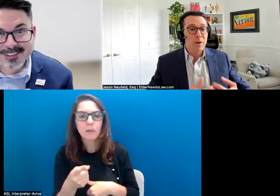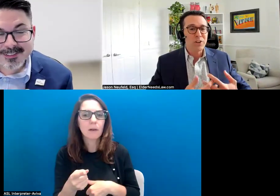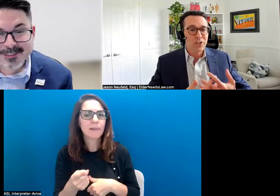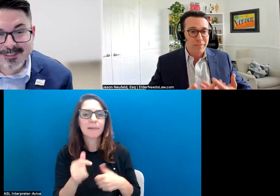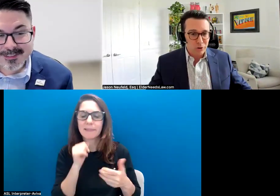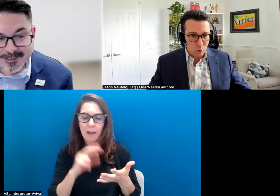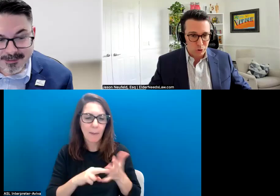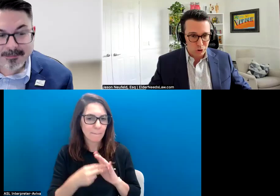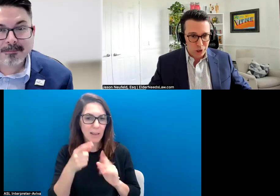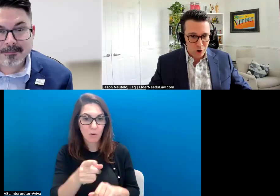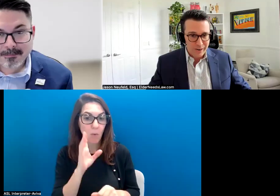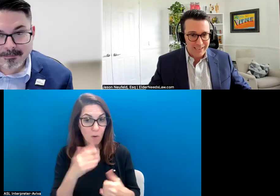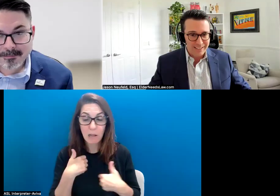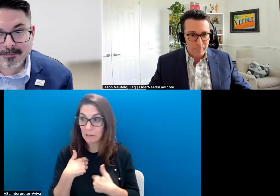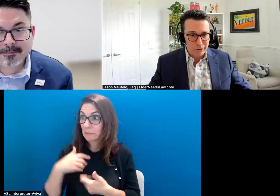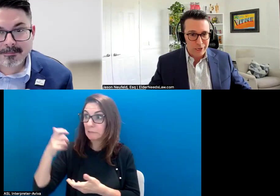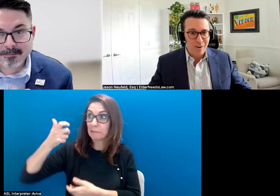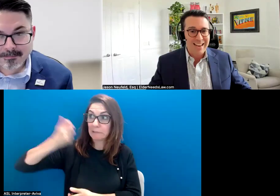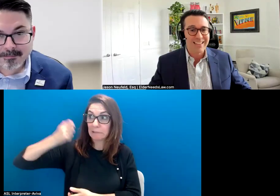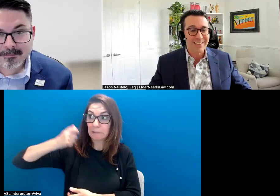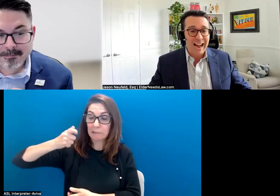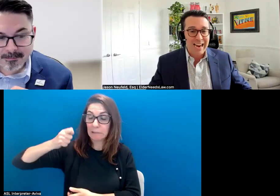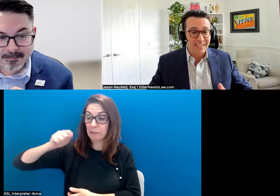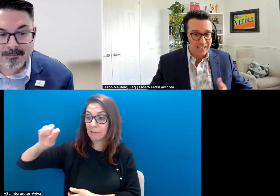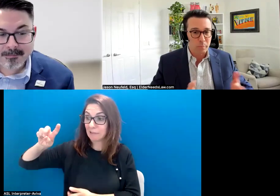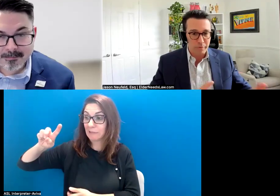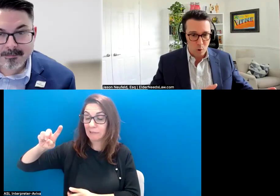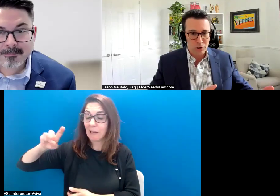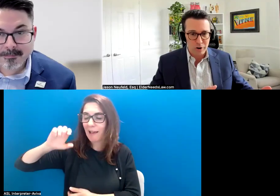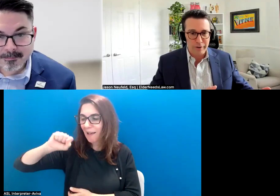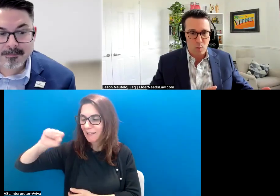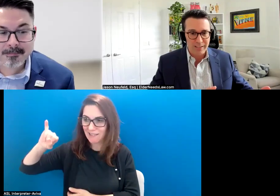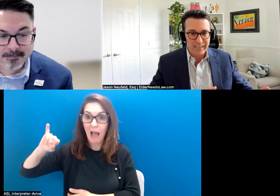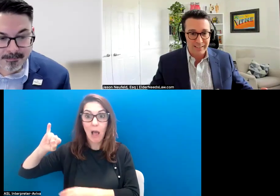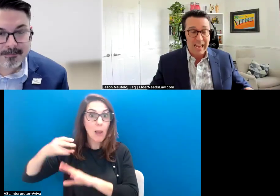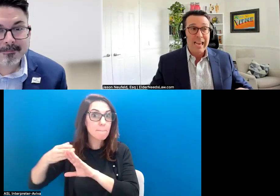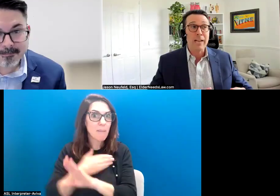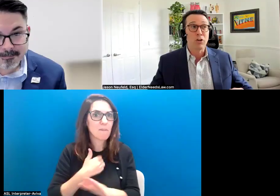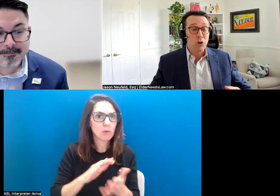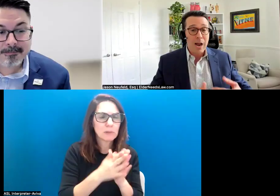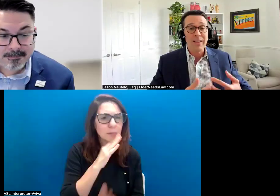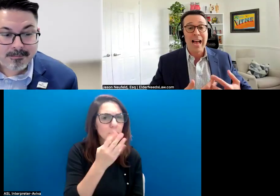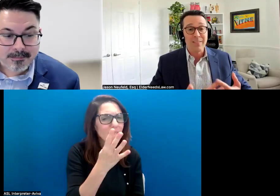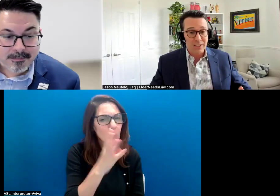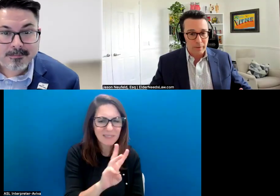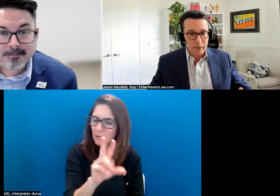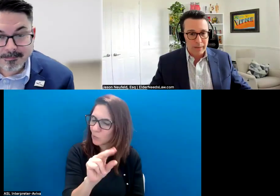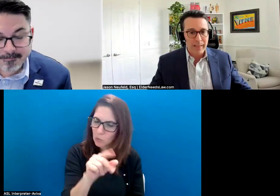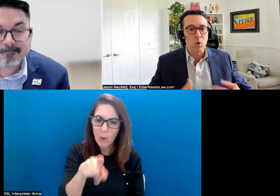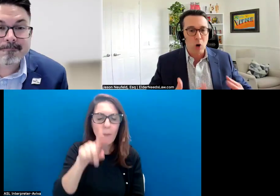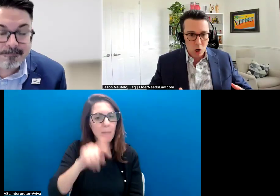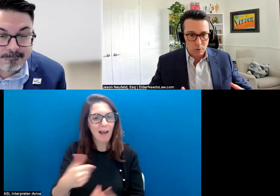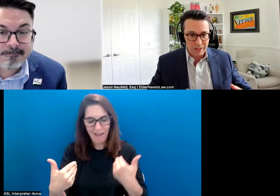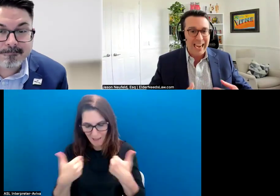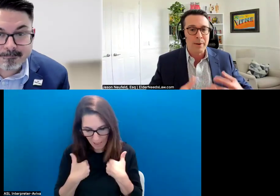have been receiving Social Security disability or SSI since before turning 46. It's you have to have a disability